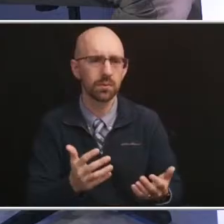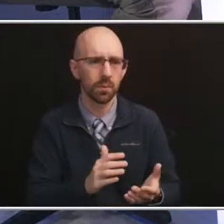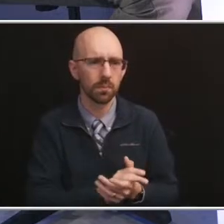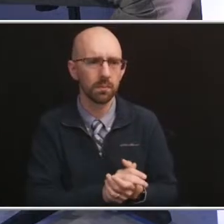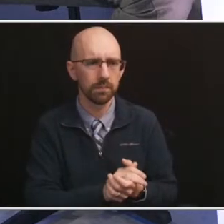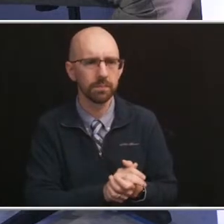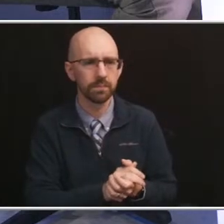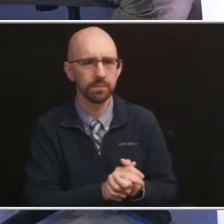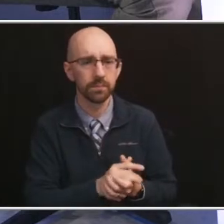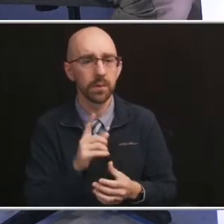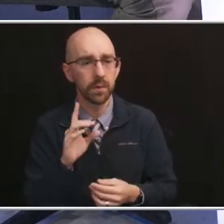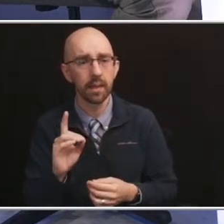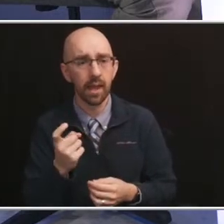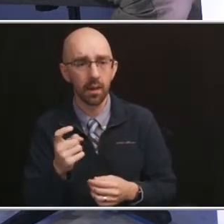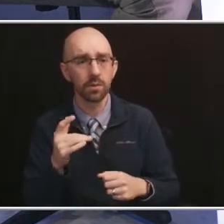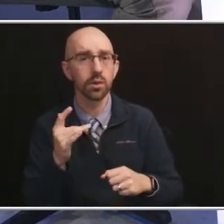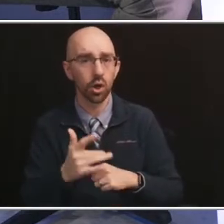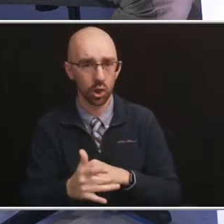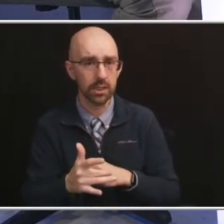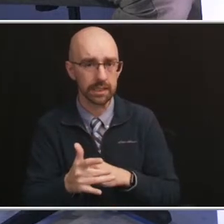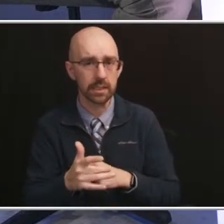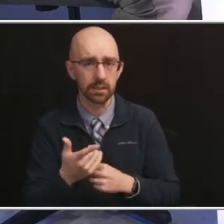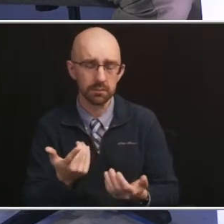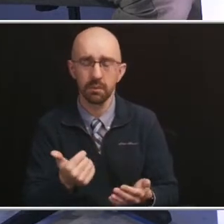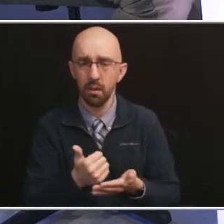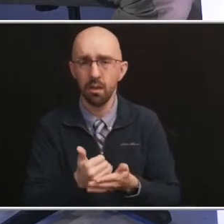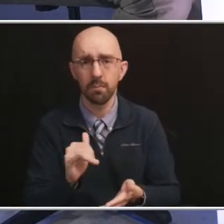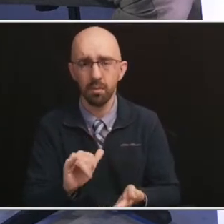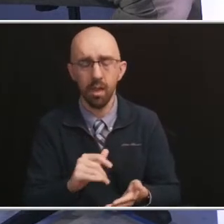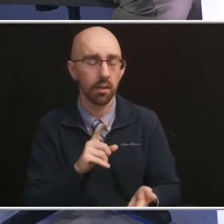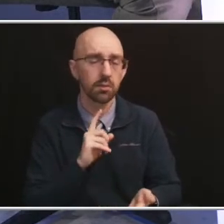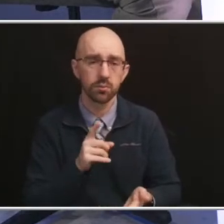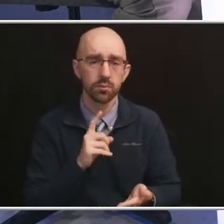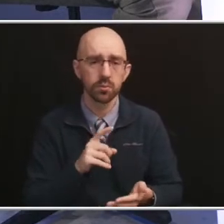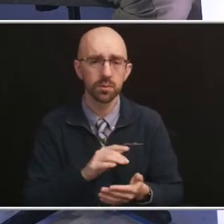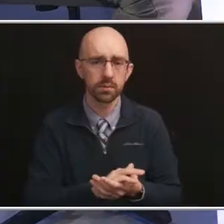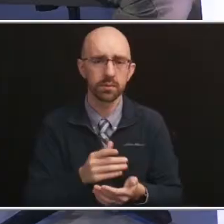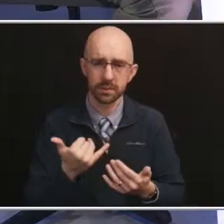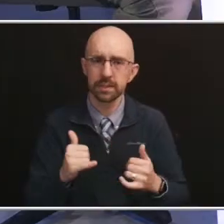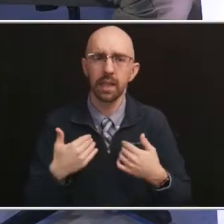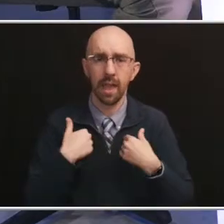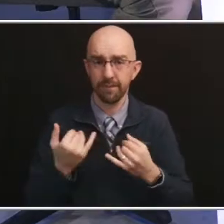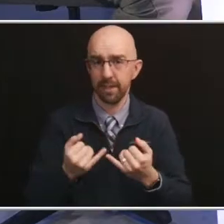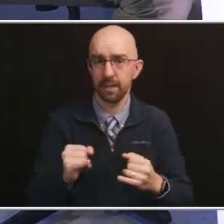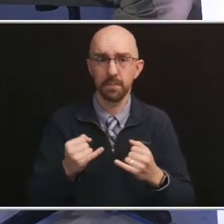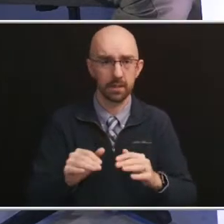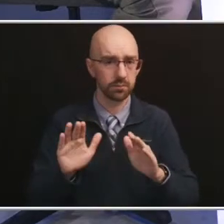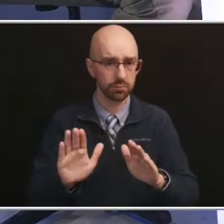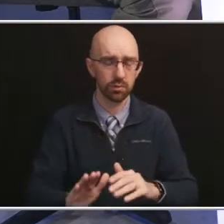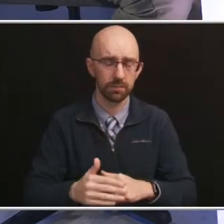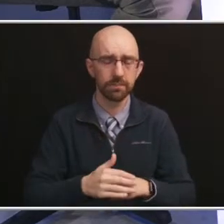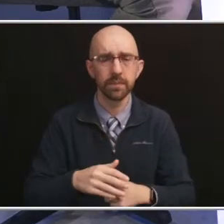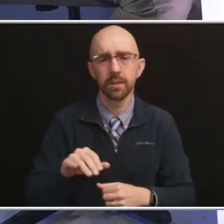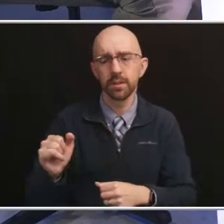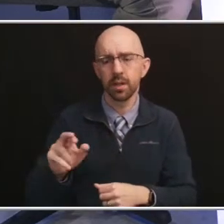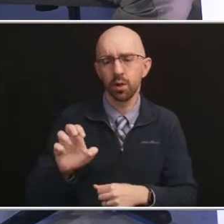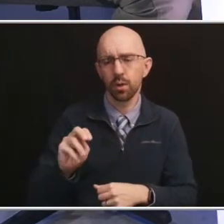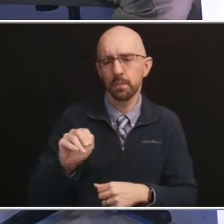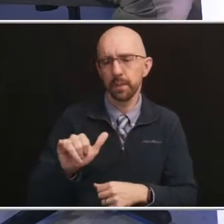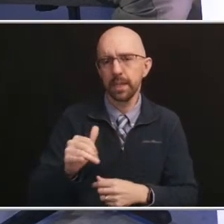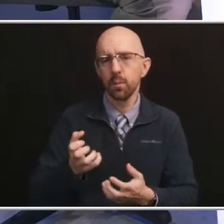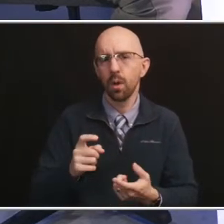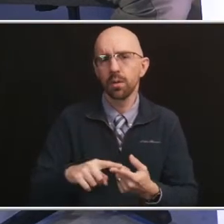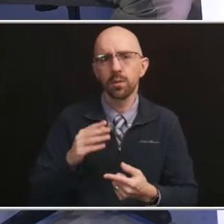the diagnosis being early, Cindy, helped that? That's true, and it's great you still have your independence. Jeremy Yenser has a question. This is a good